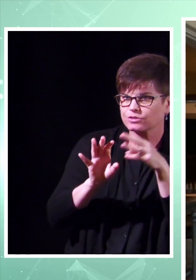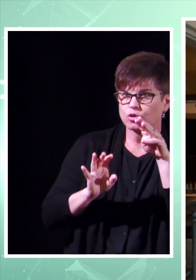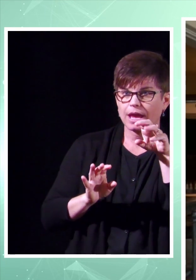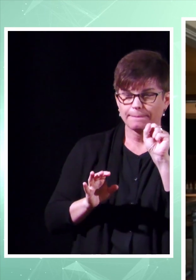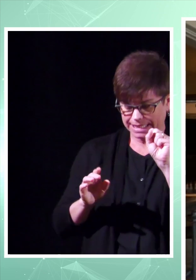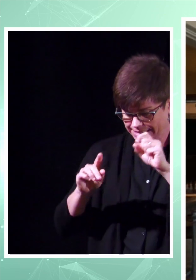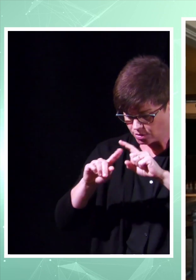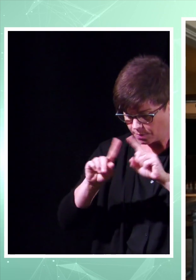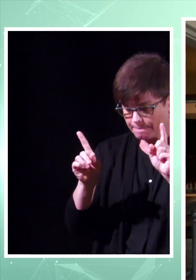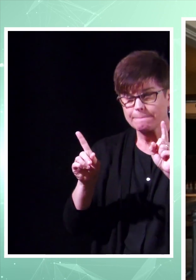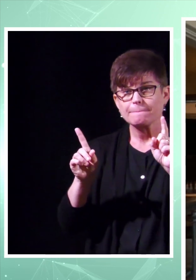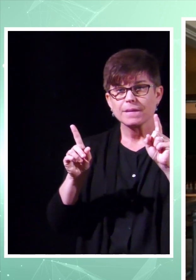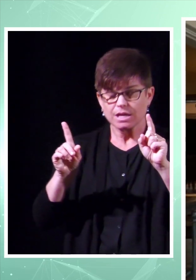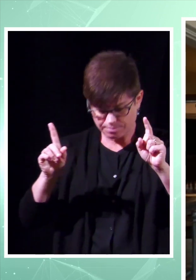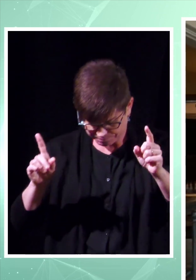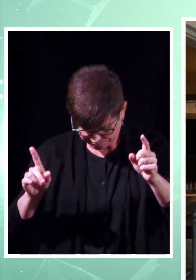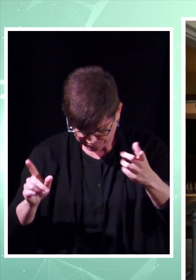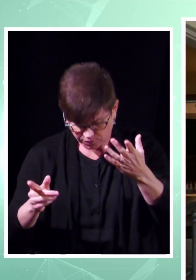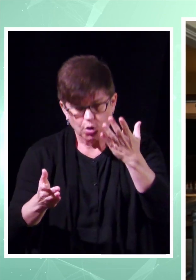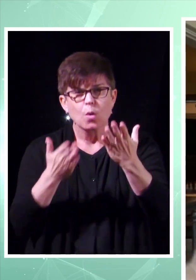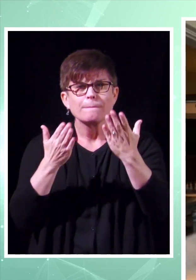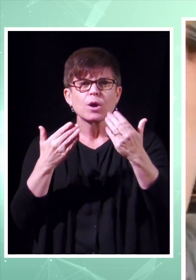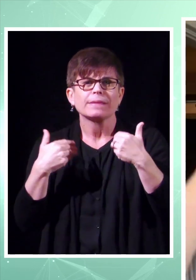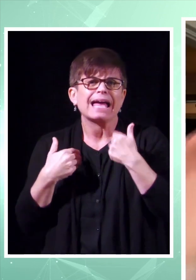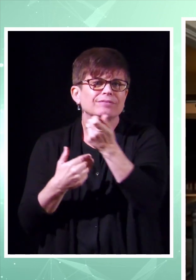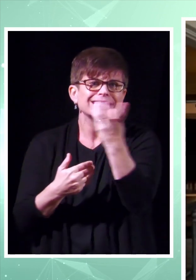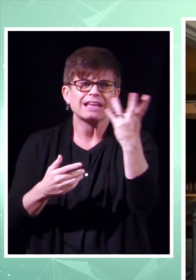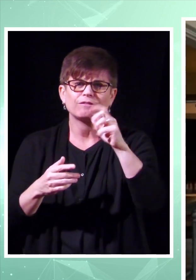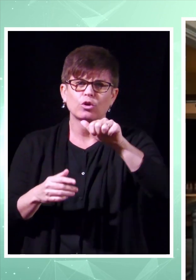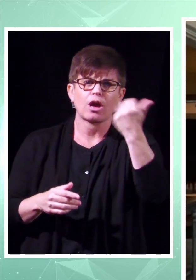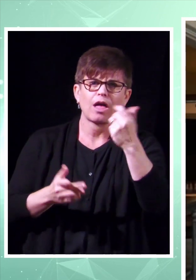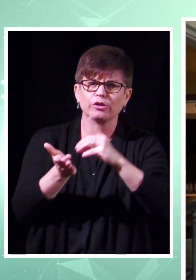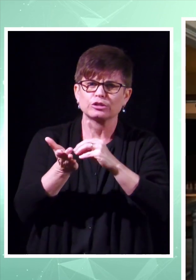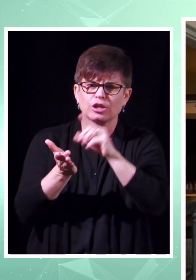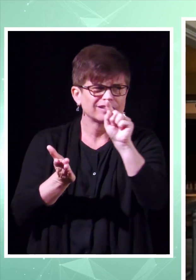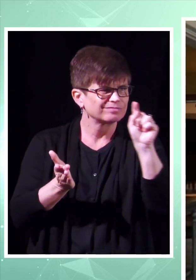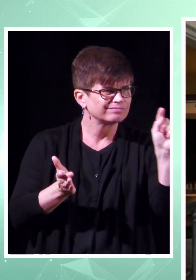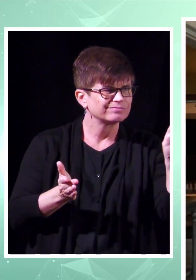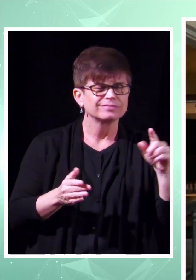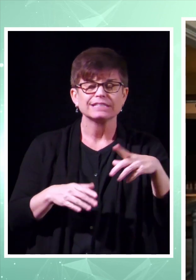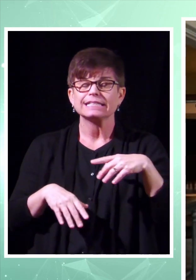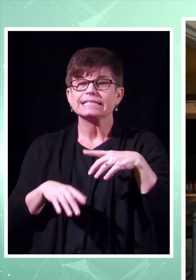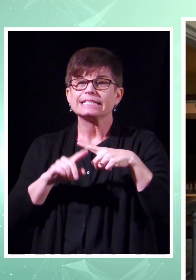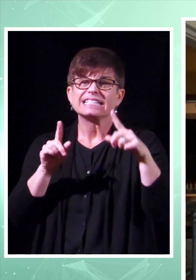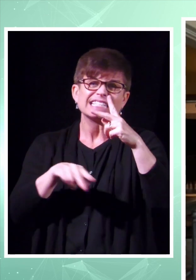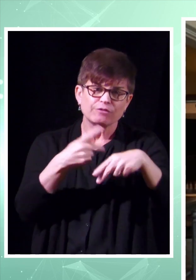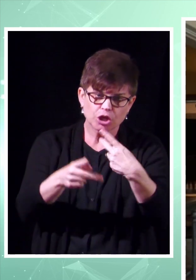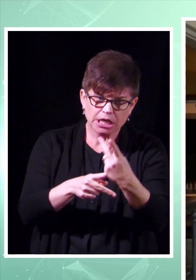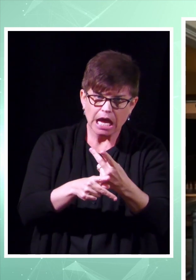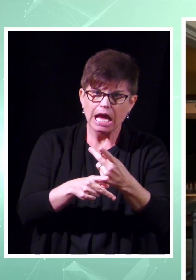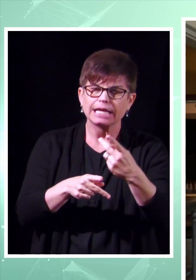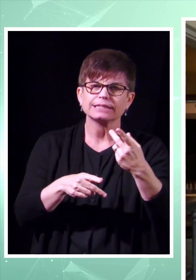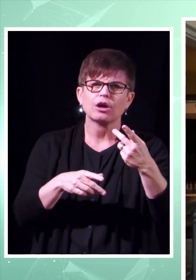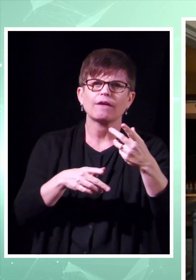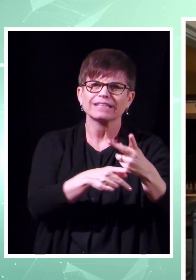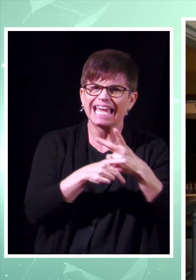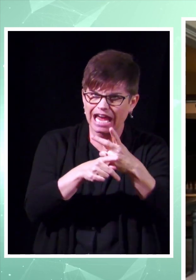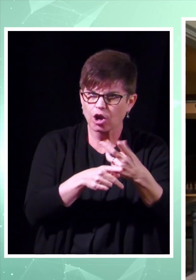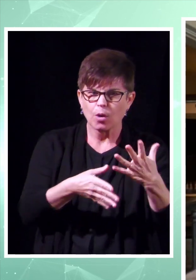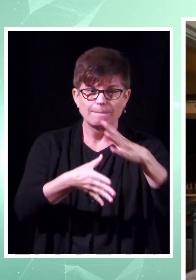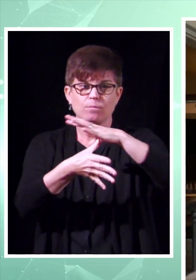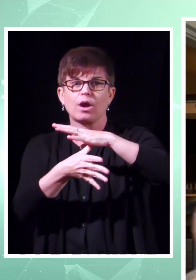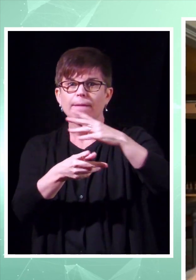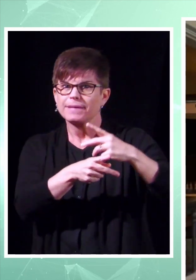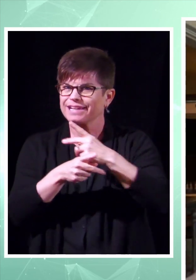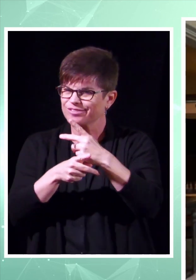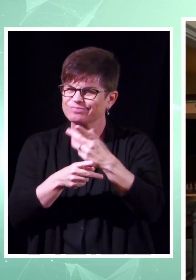You probably have several other doctors that do other aspects of care. For example, the primary care doctor. And so you may